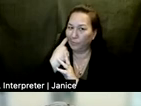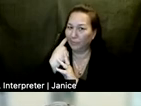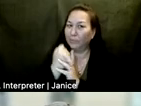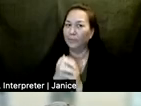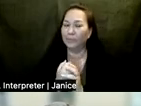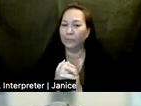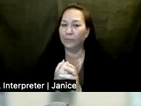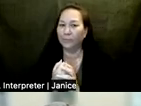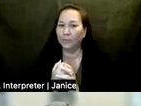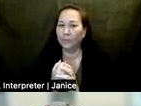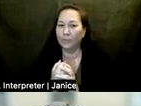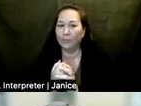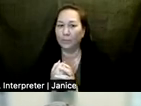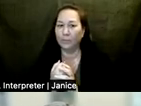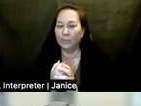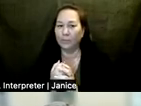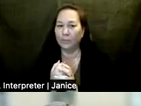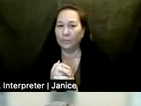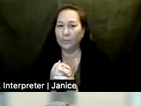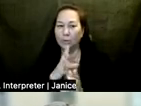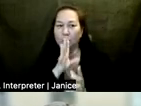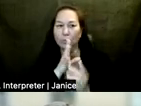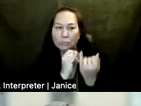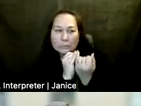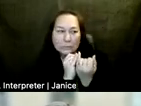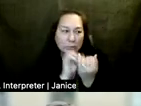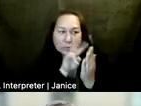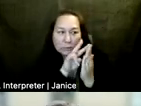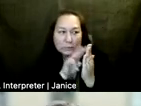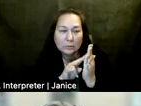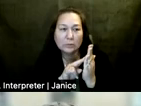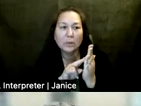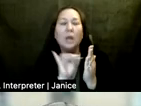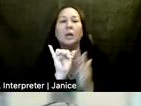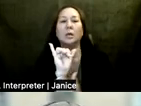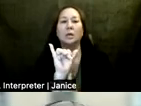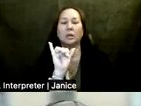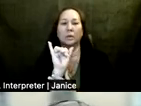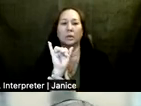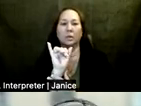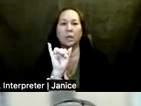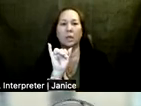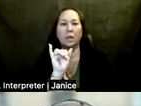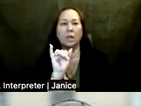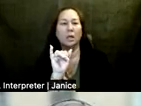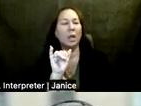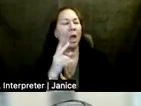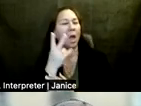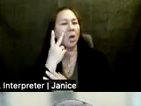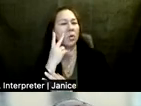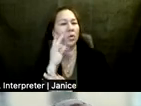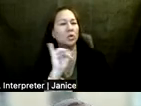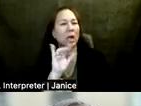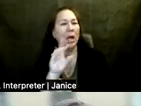Oh, How should live-in hours be calculated? Oh, this looks like a domestic worker, maybe a